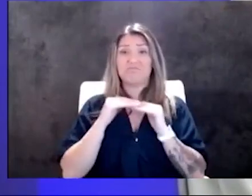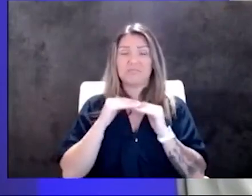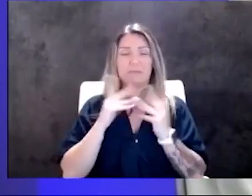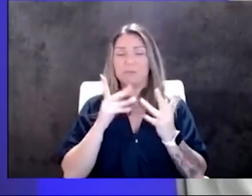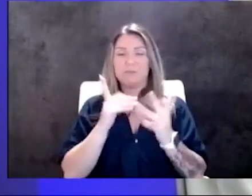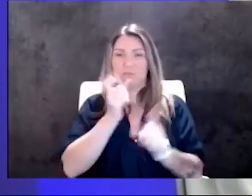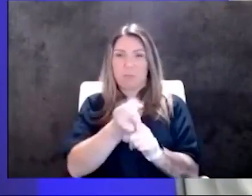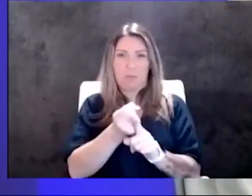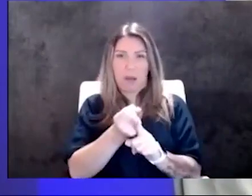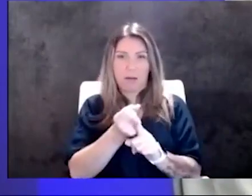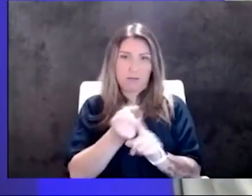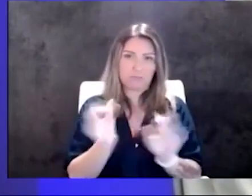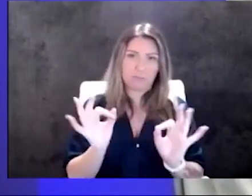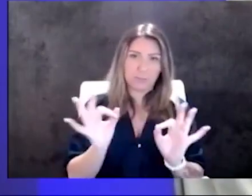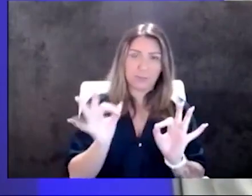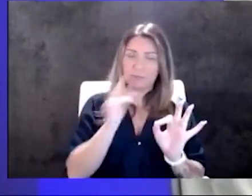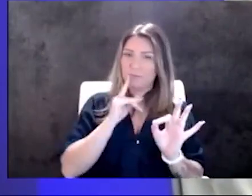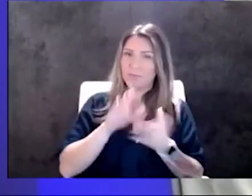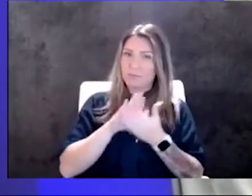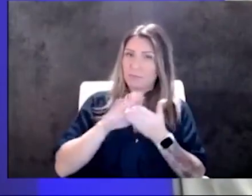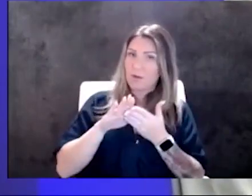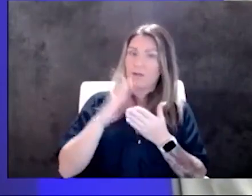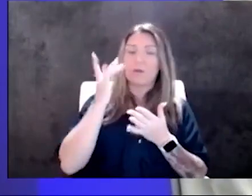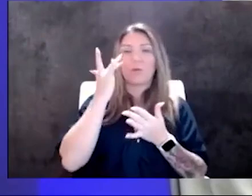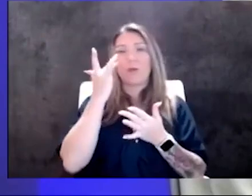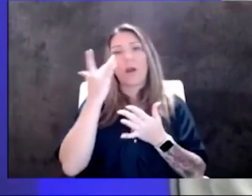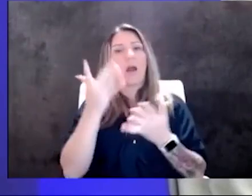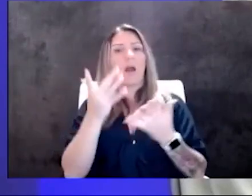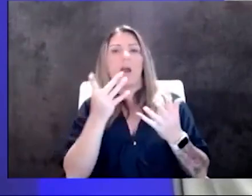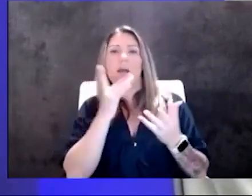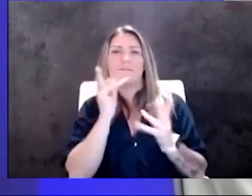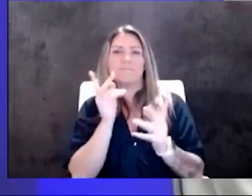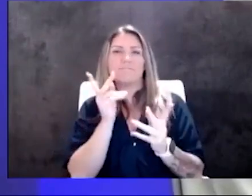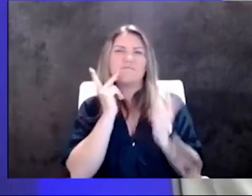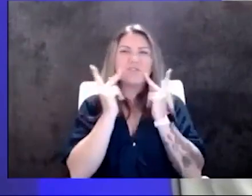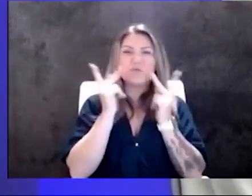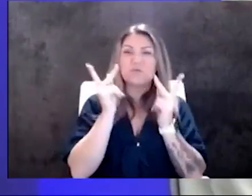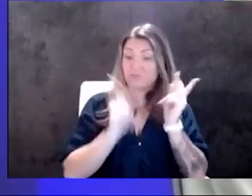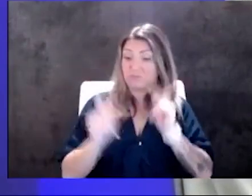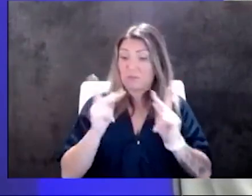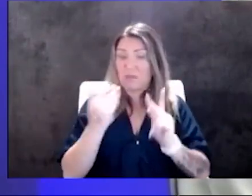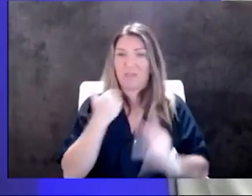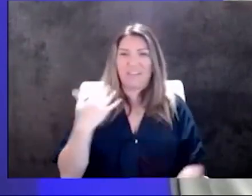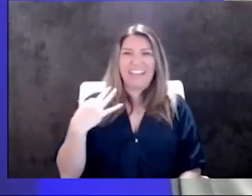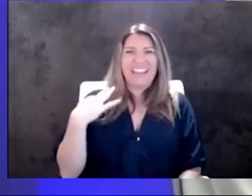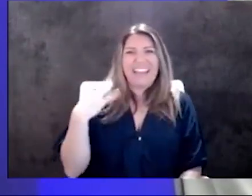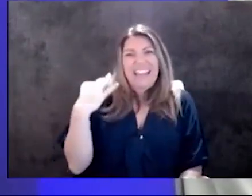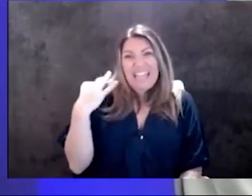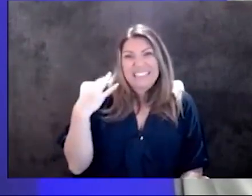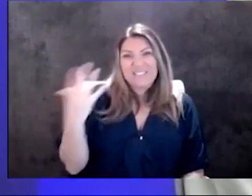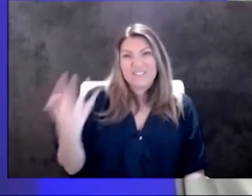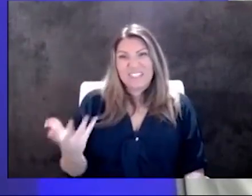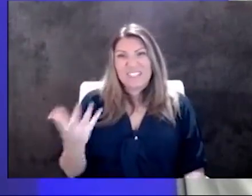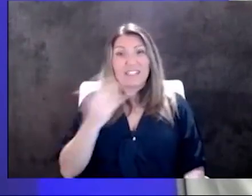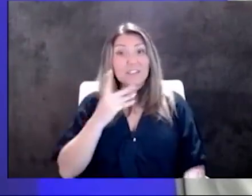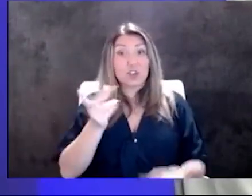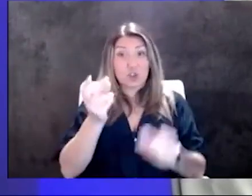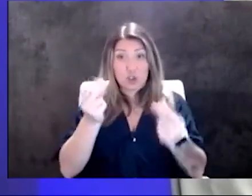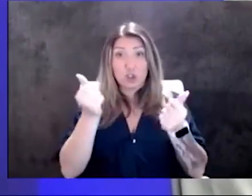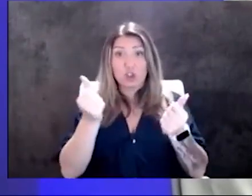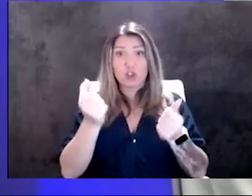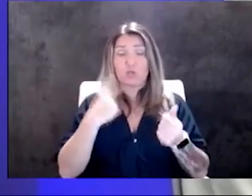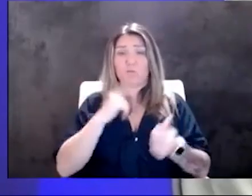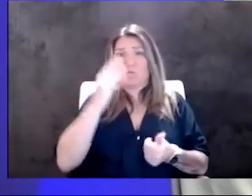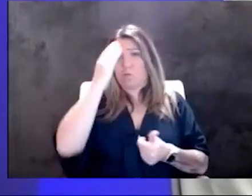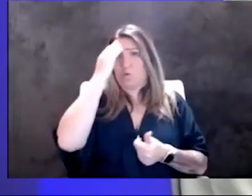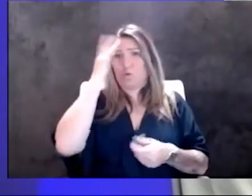which has been nice because we don't really view that people suffering from pain really have elective kind of issues. It's really kind of urgent, and we knew early on that we really had to treat